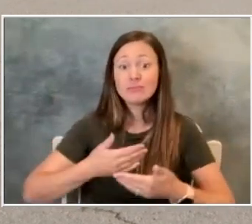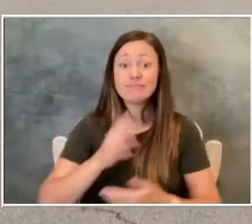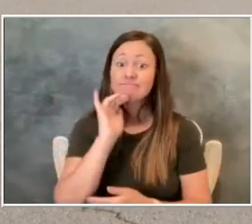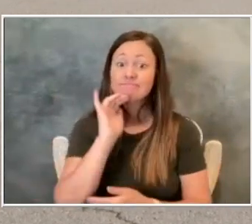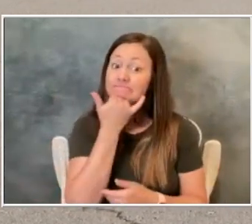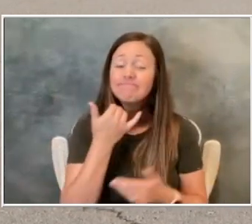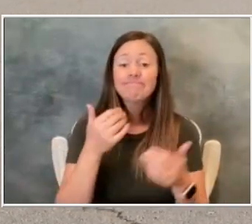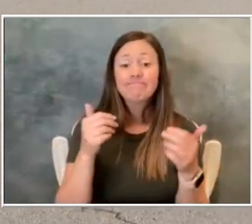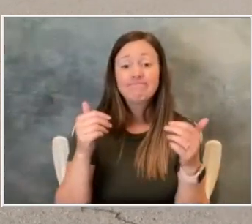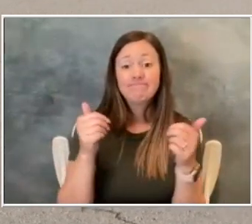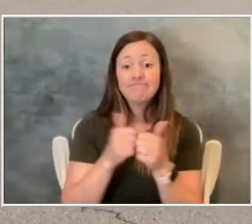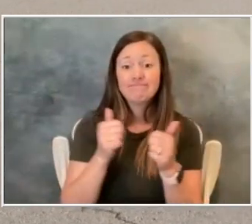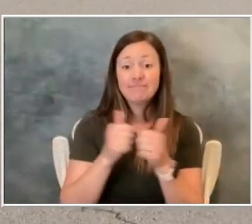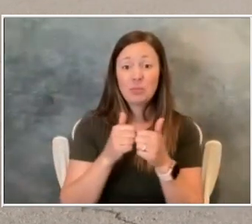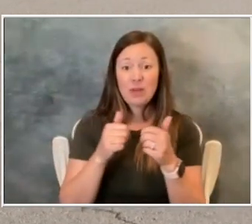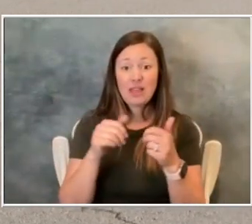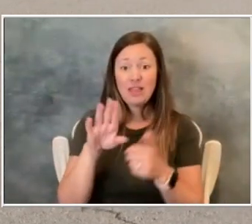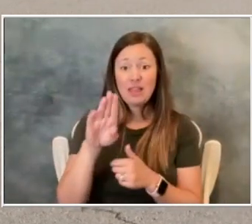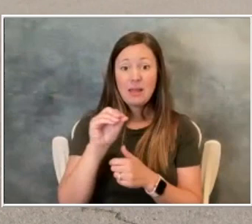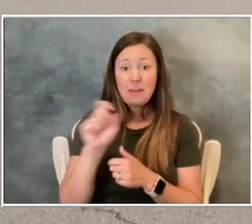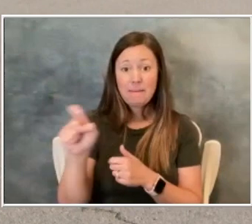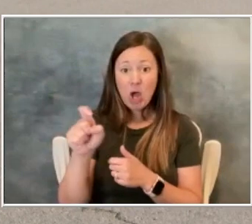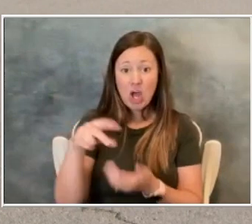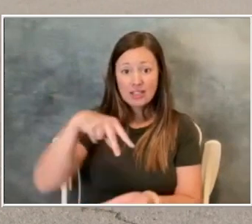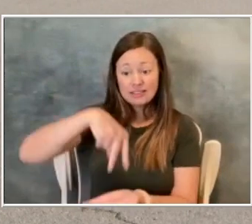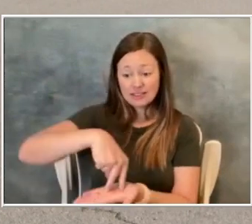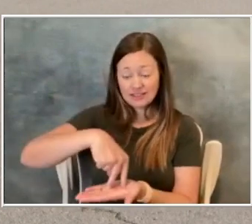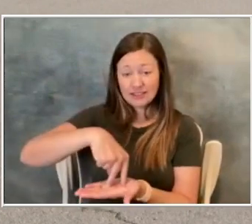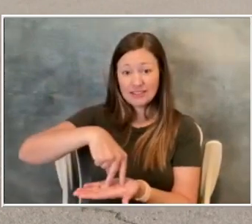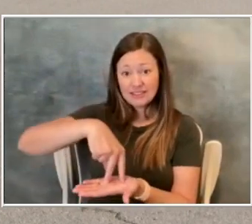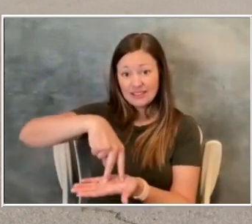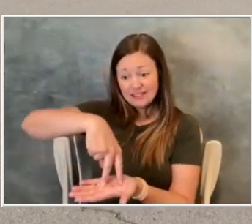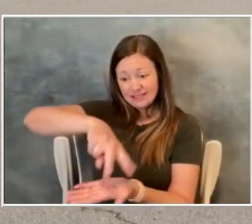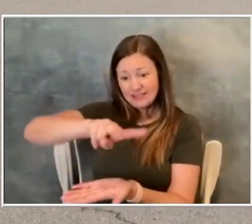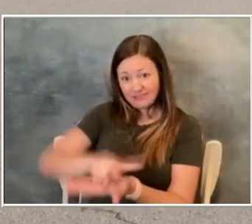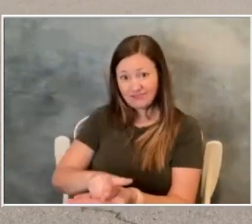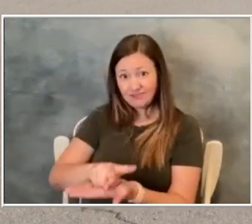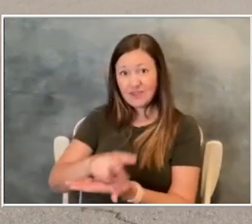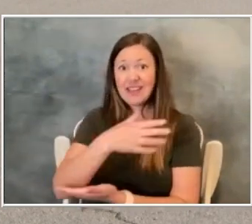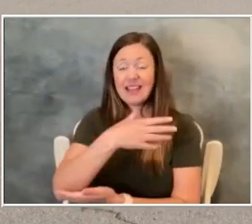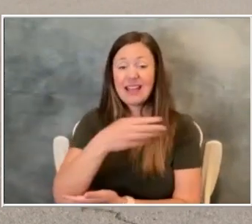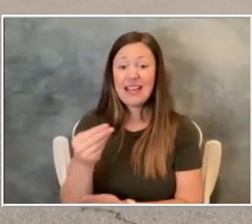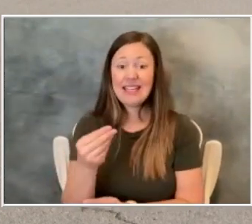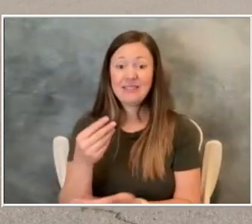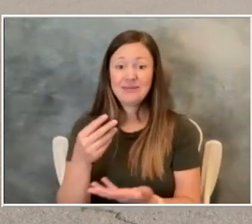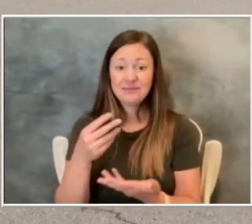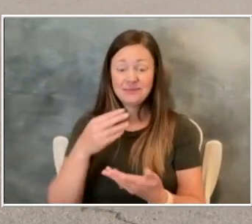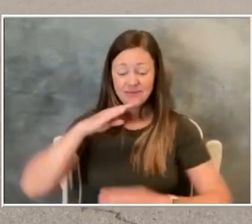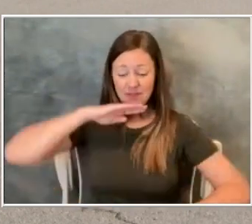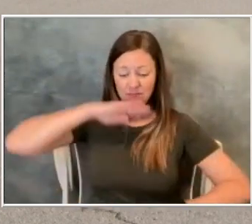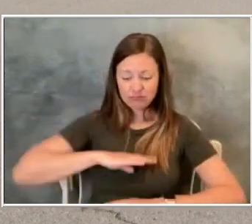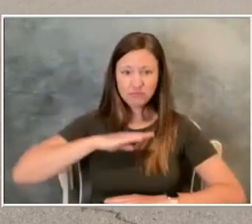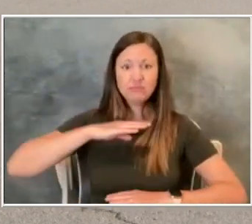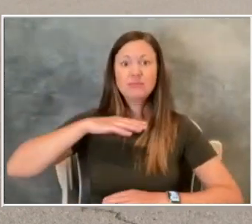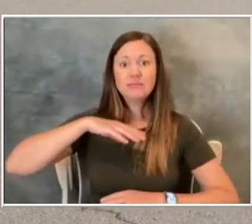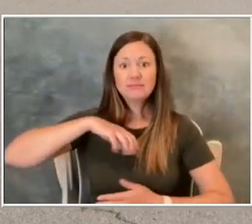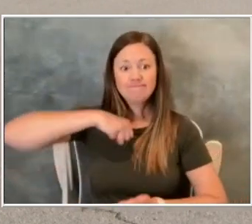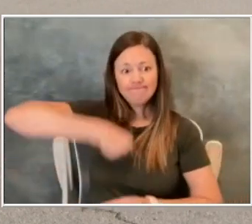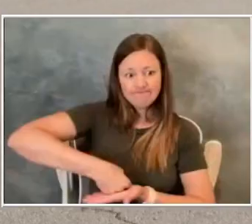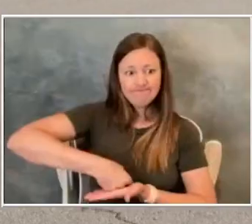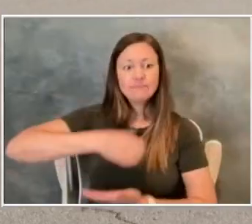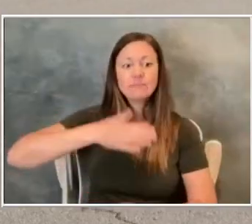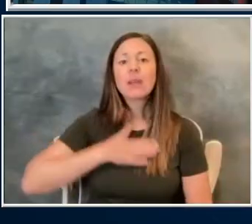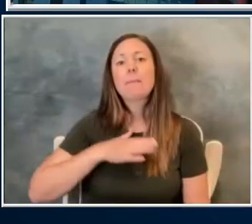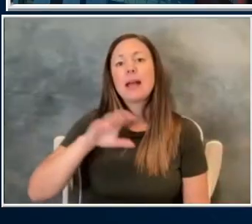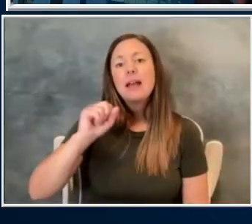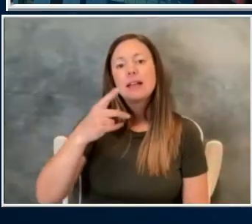box had slipped out from underneath me, and I fell on my butt, and that actually pinched my spinal cord at a T10 and